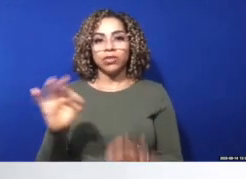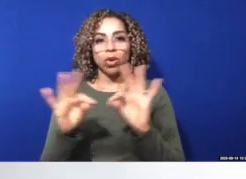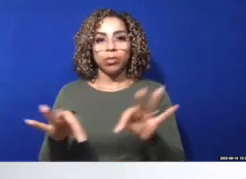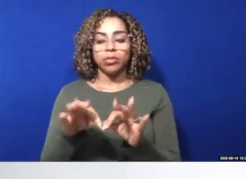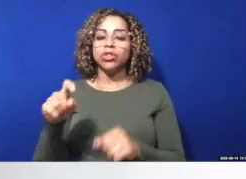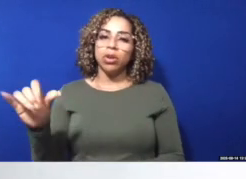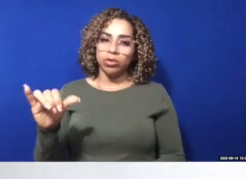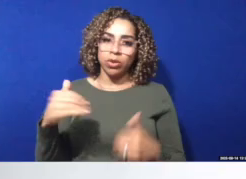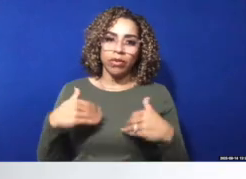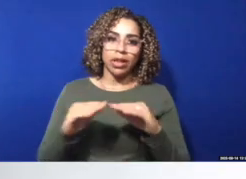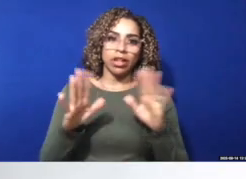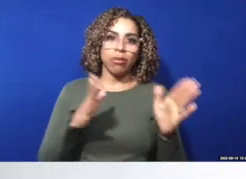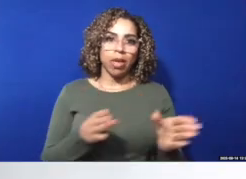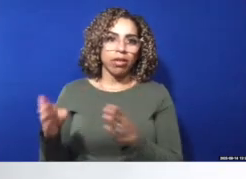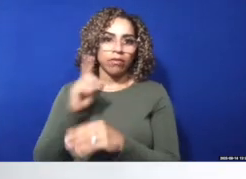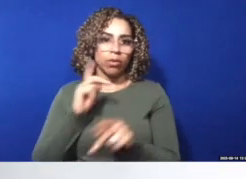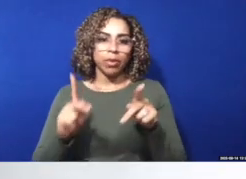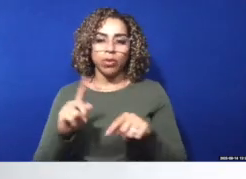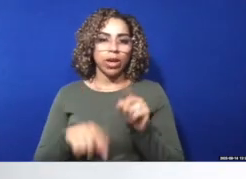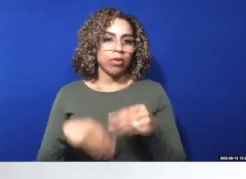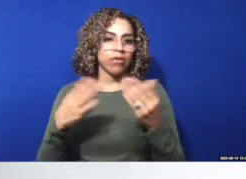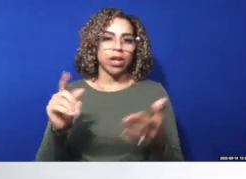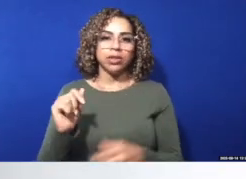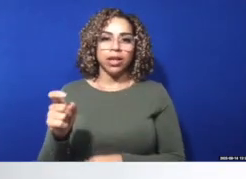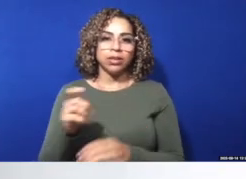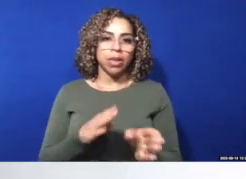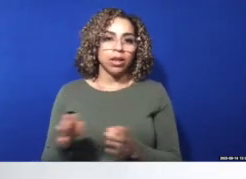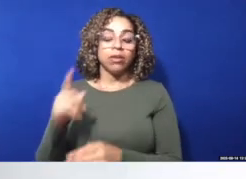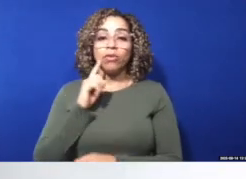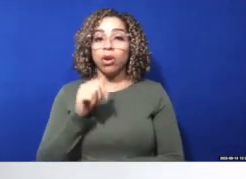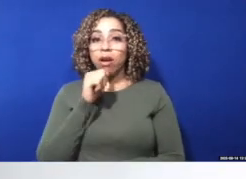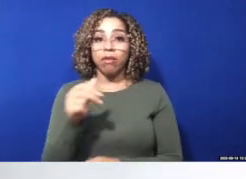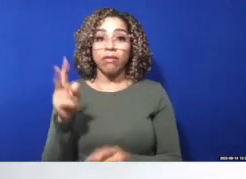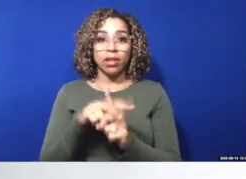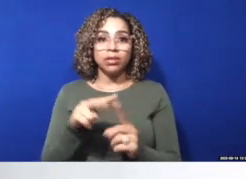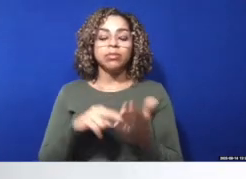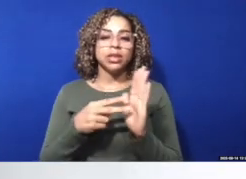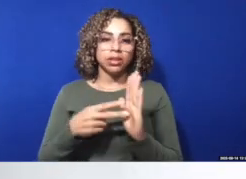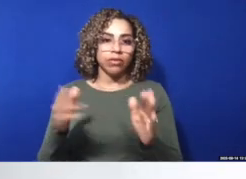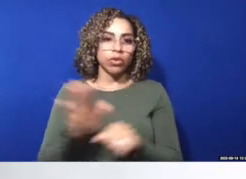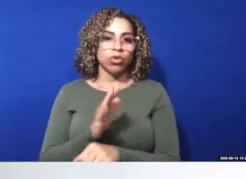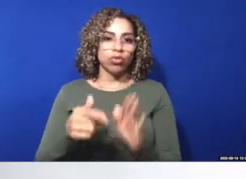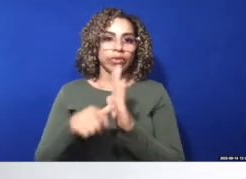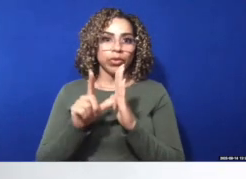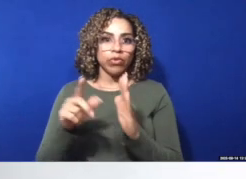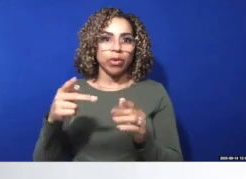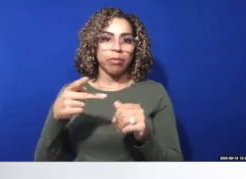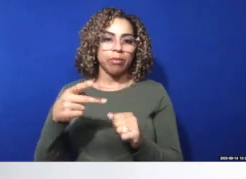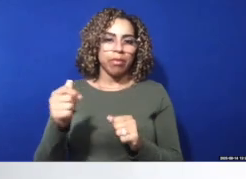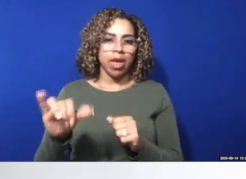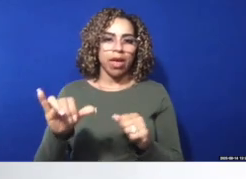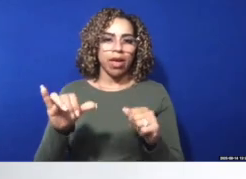cannot provide tax statements. For example, for non-filers, this could include a full review of pay stubs, depending on the air district's designated